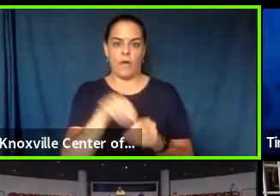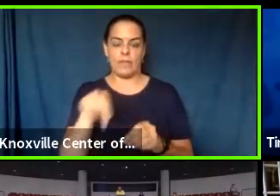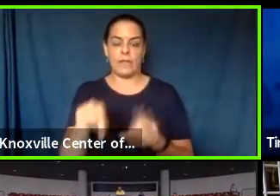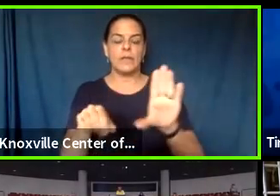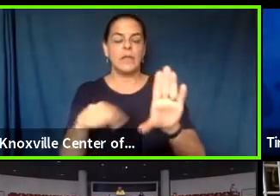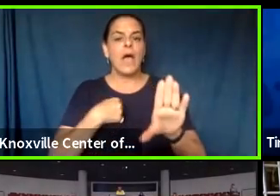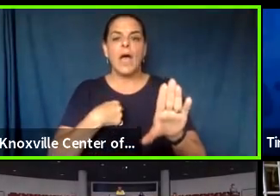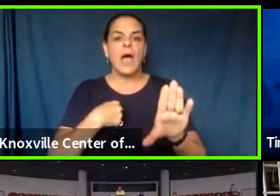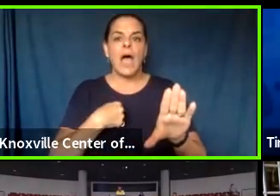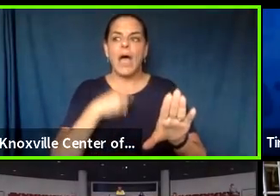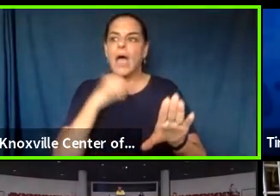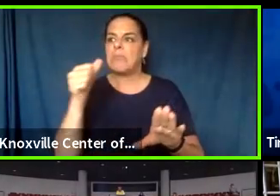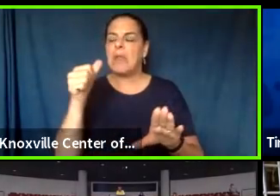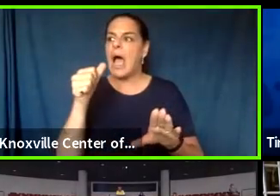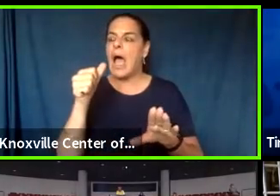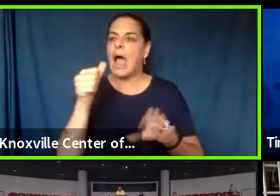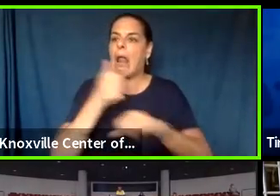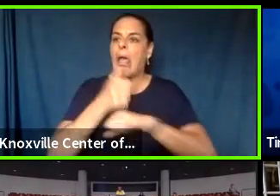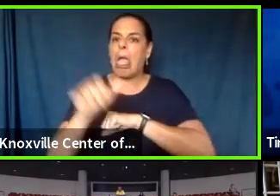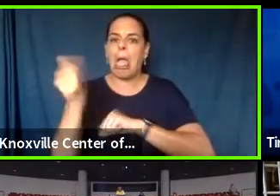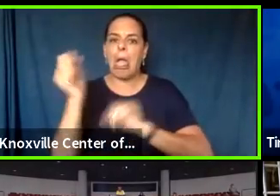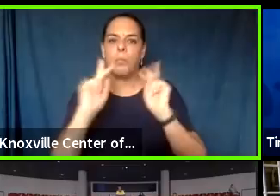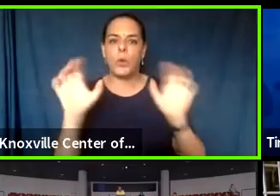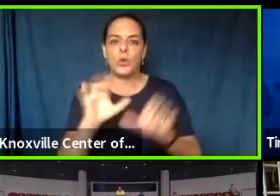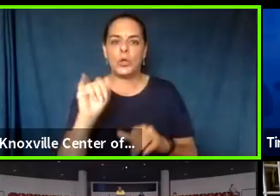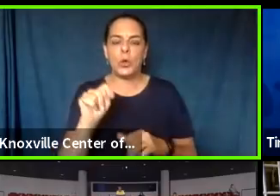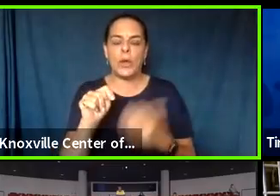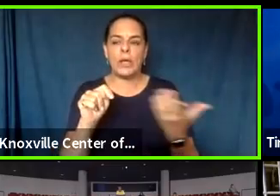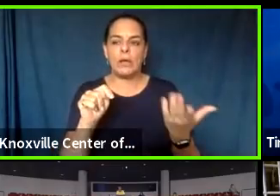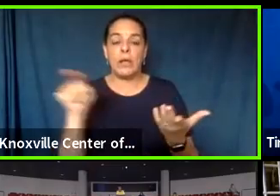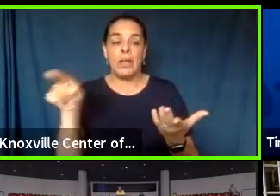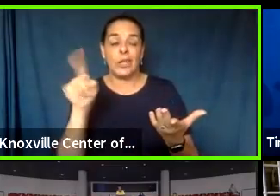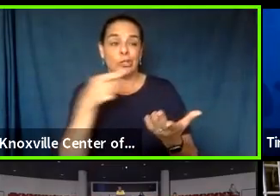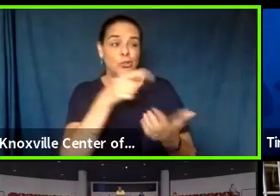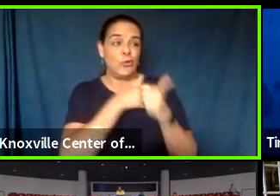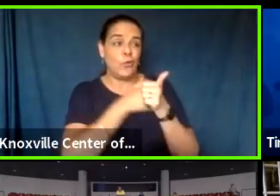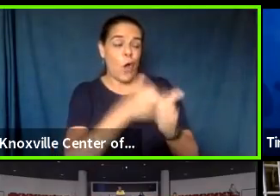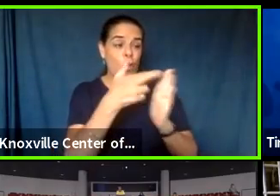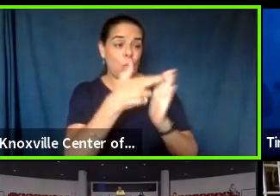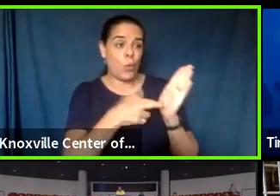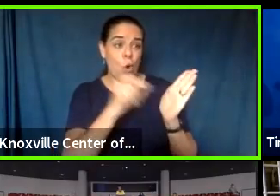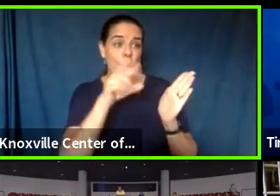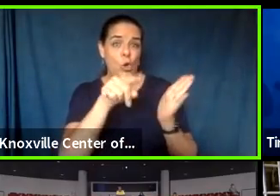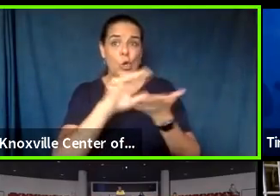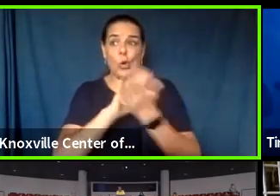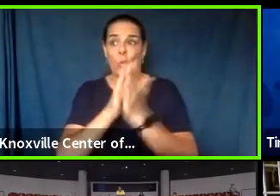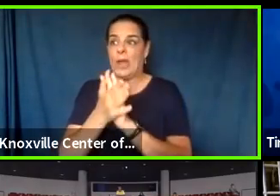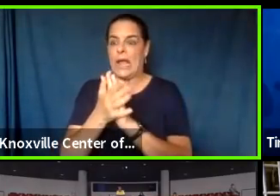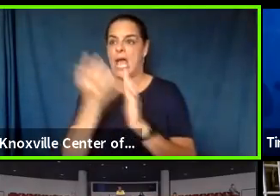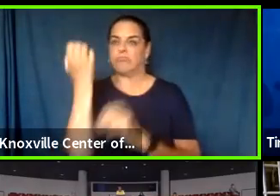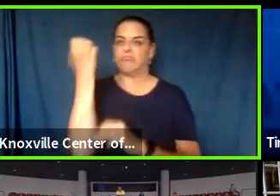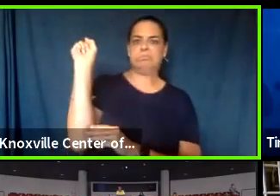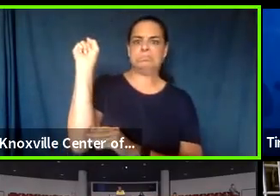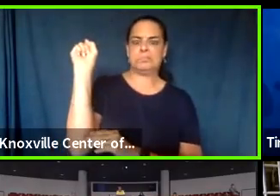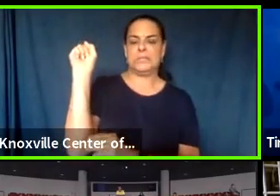knocking other people doing it. They're simply, you either abide by this rule or you become somewhat rogue, and it's put small business in a